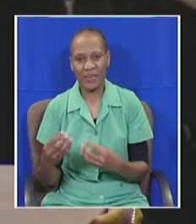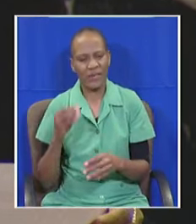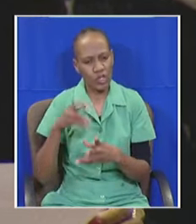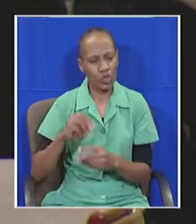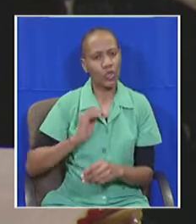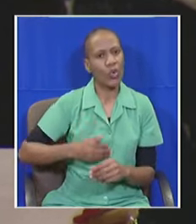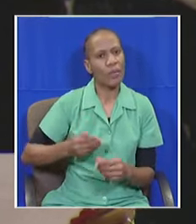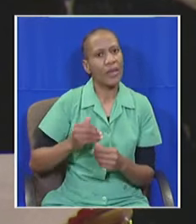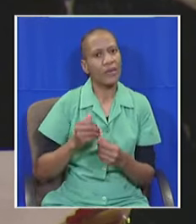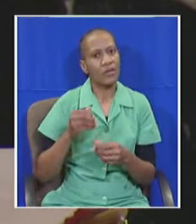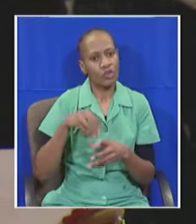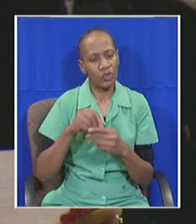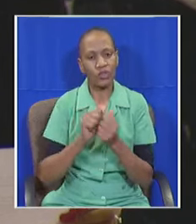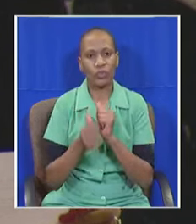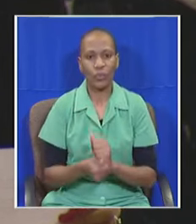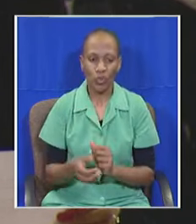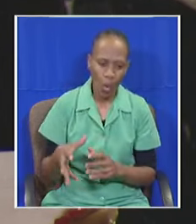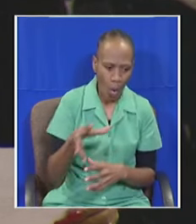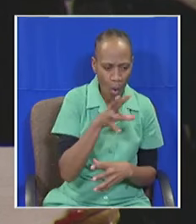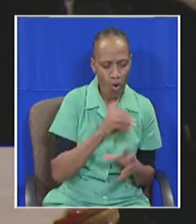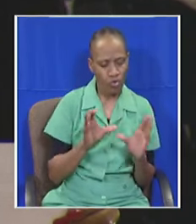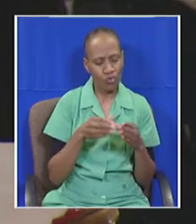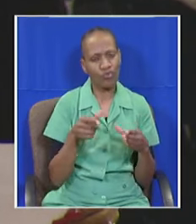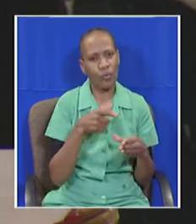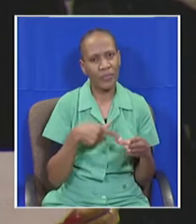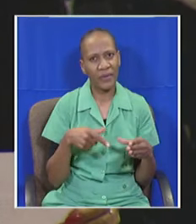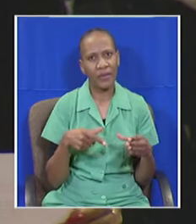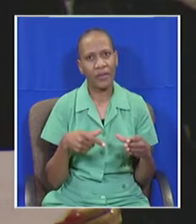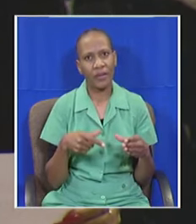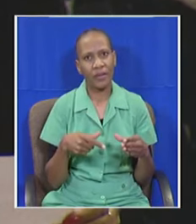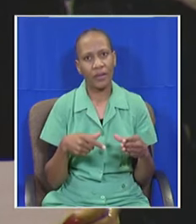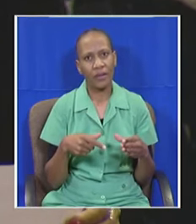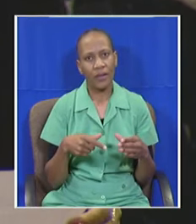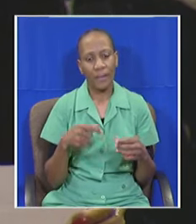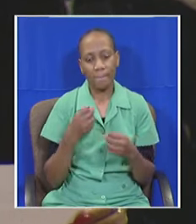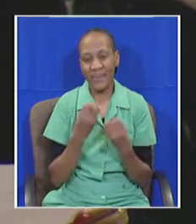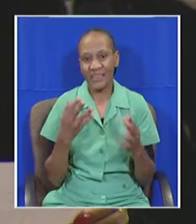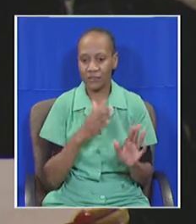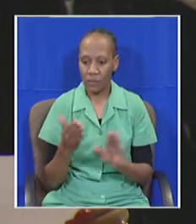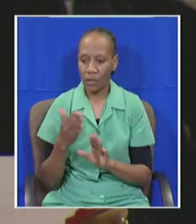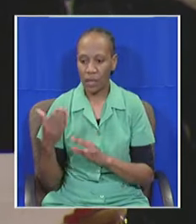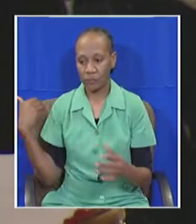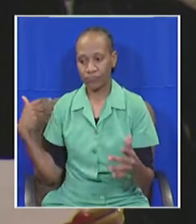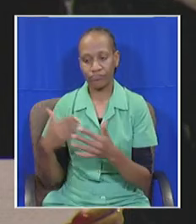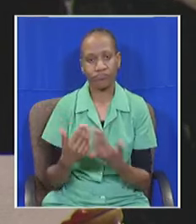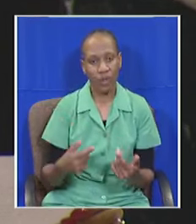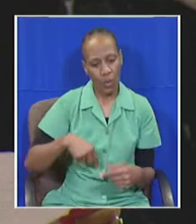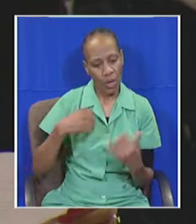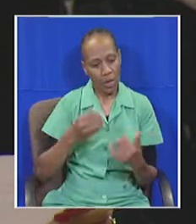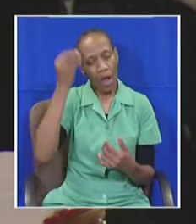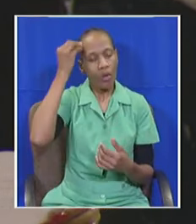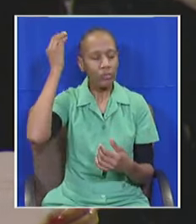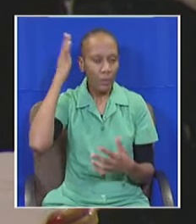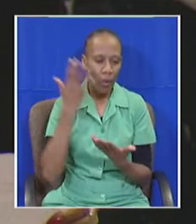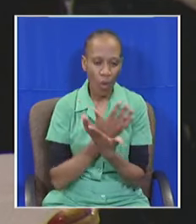in sport. All of them in a league of their own, many of the above has passed away over the years. We pay tribute to all these anti-apartheid